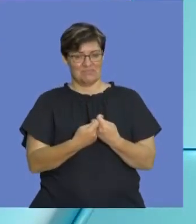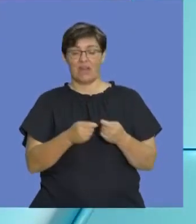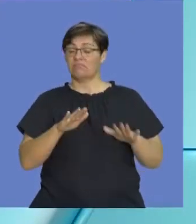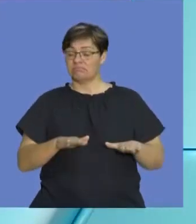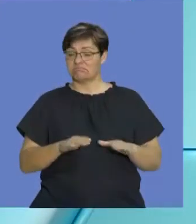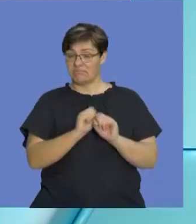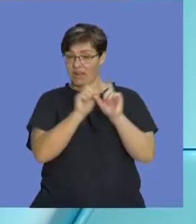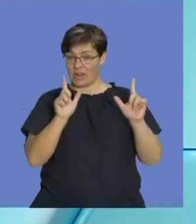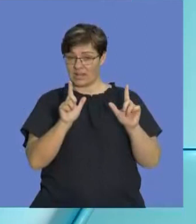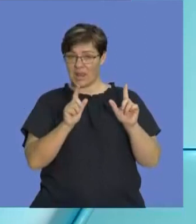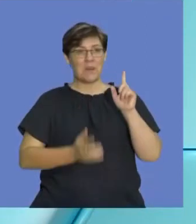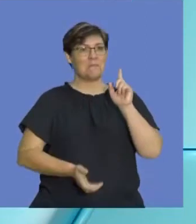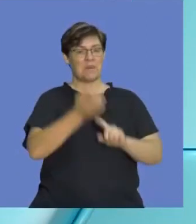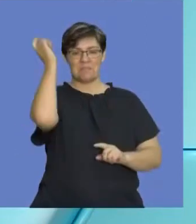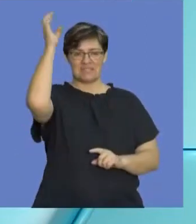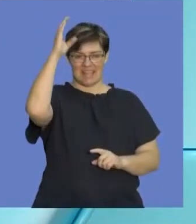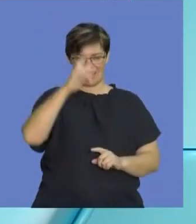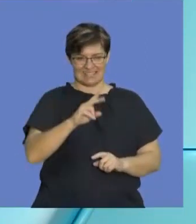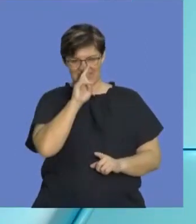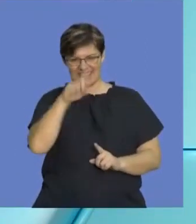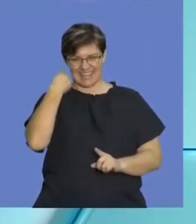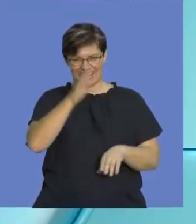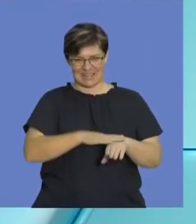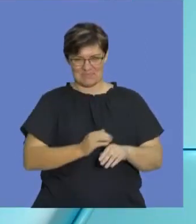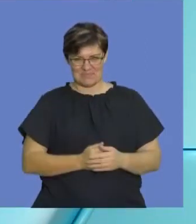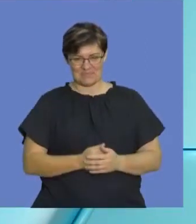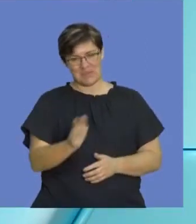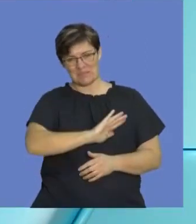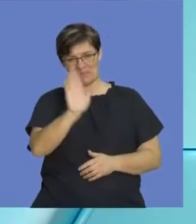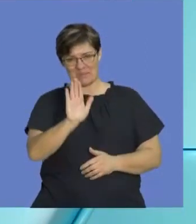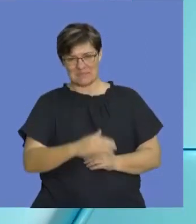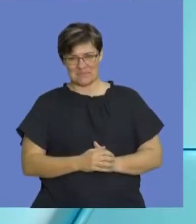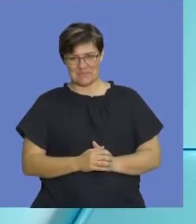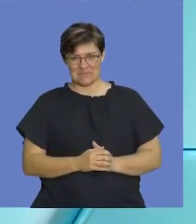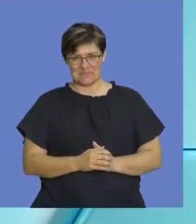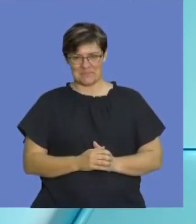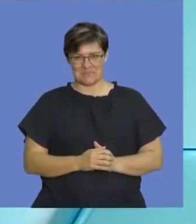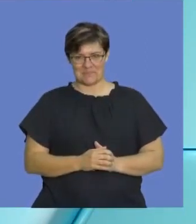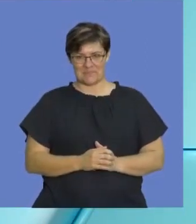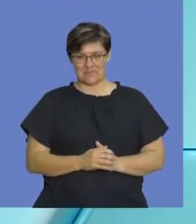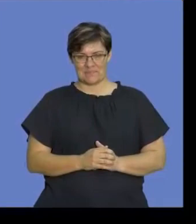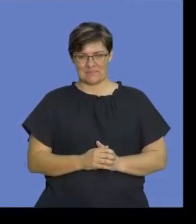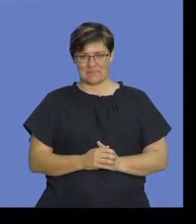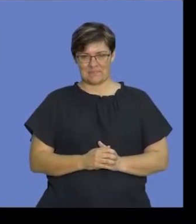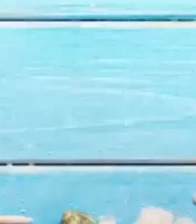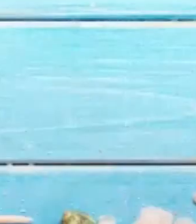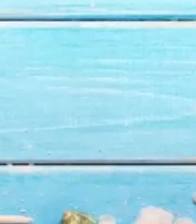and the team, keep your feet on the ground, reach for the stars, and we'll see you next time. Goodbye.